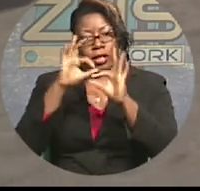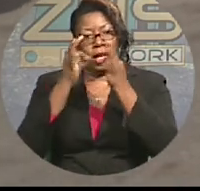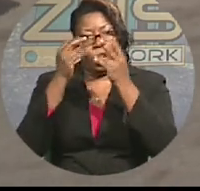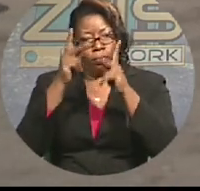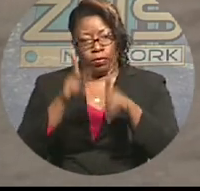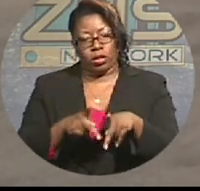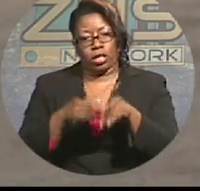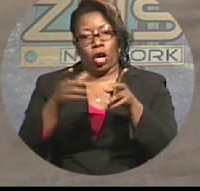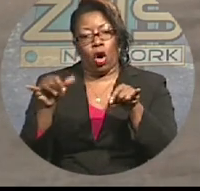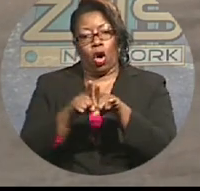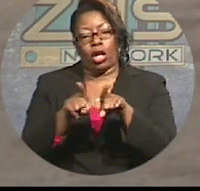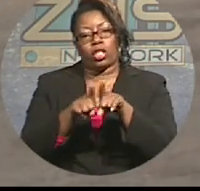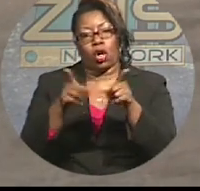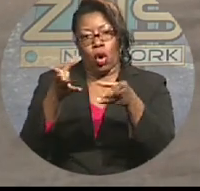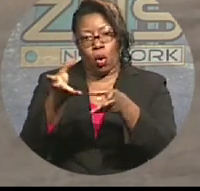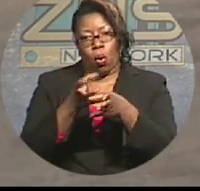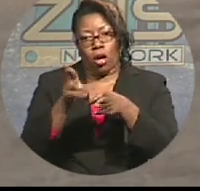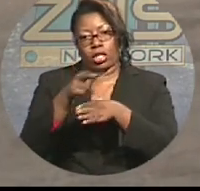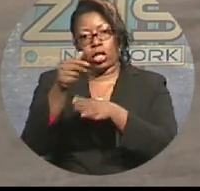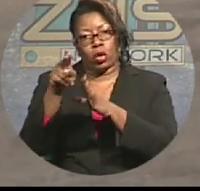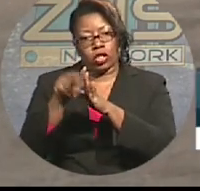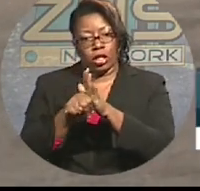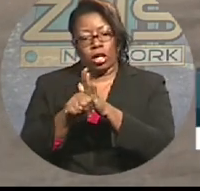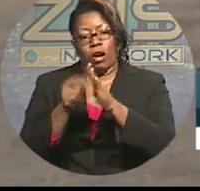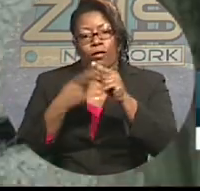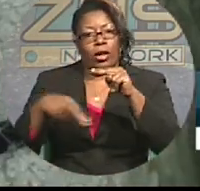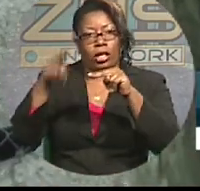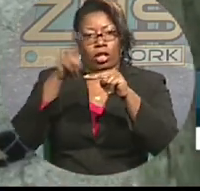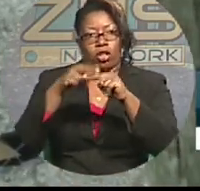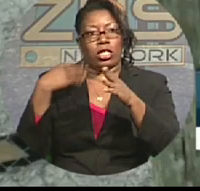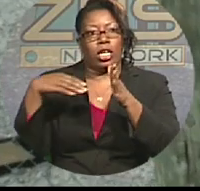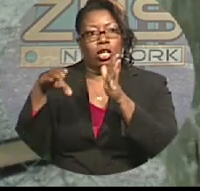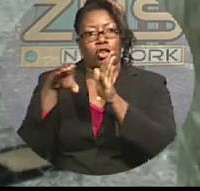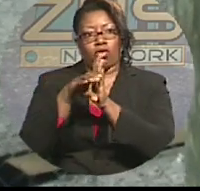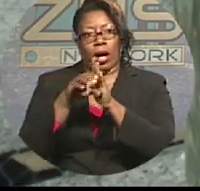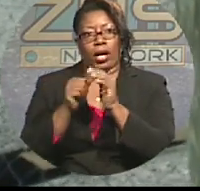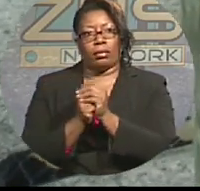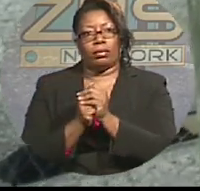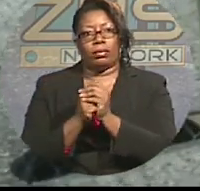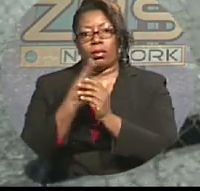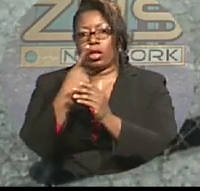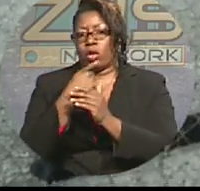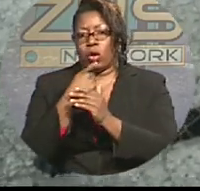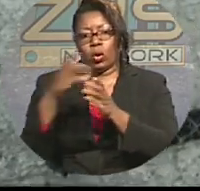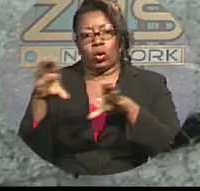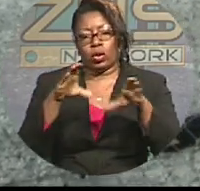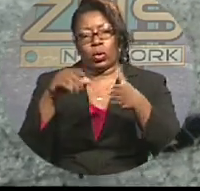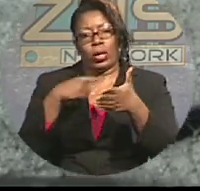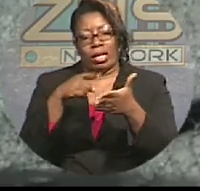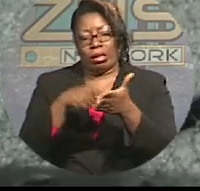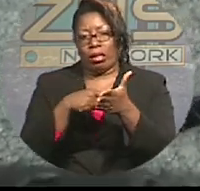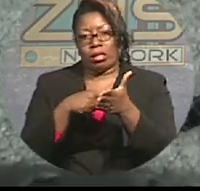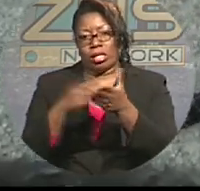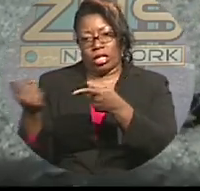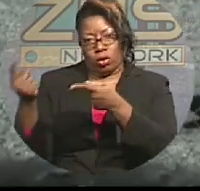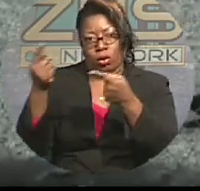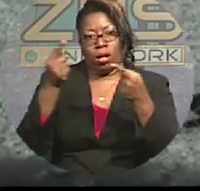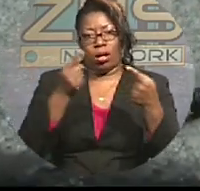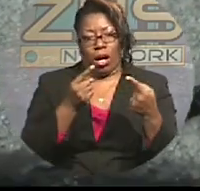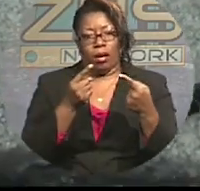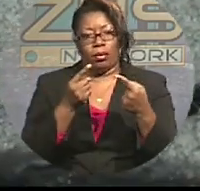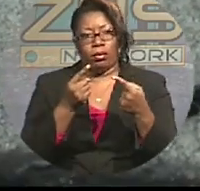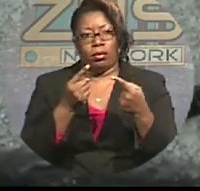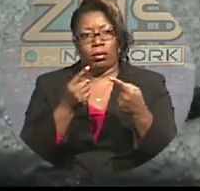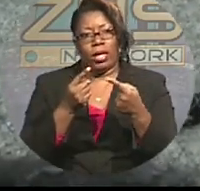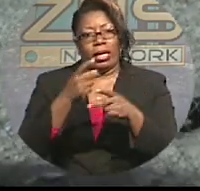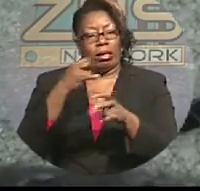for a solution to the escalating crime war in the country. Whoever may have did this, I just want y'all to come forward. It's